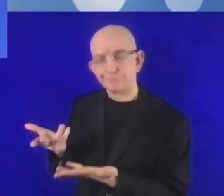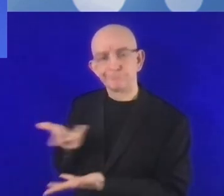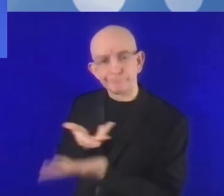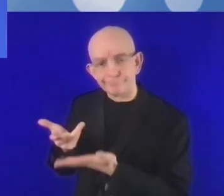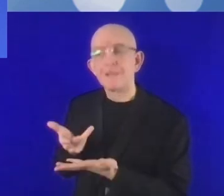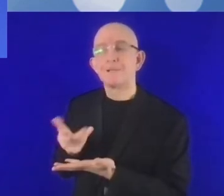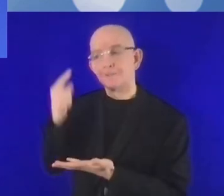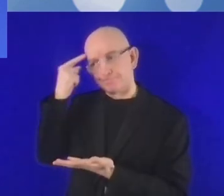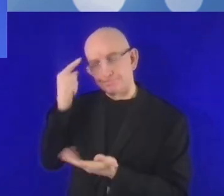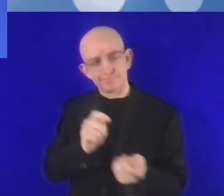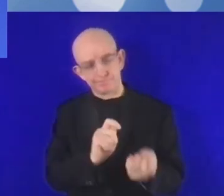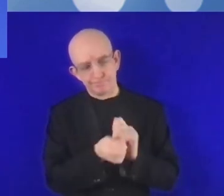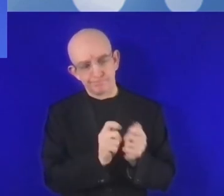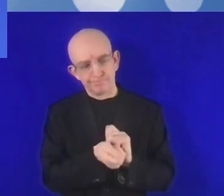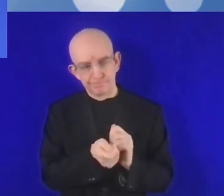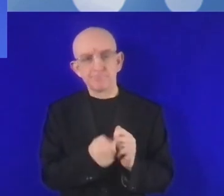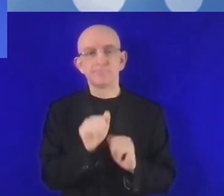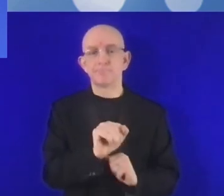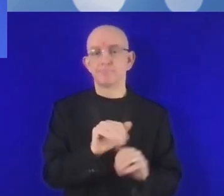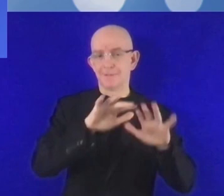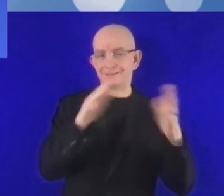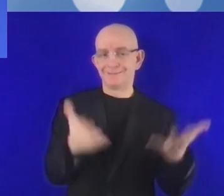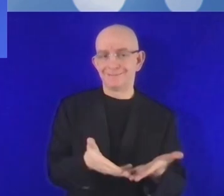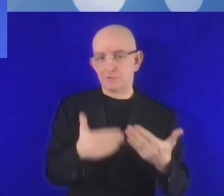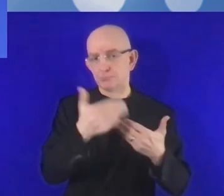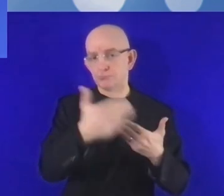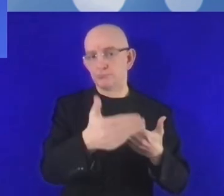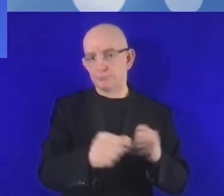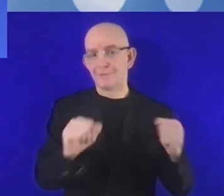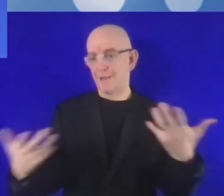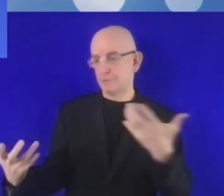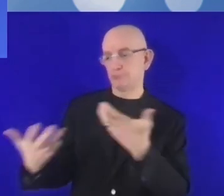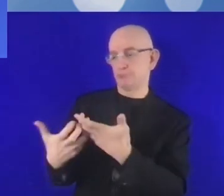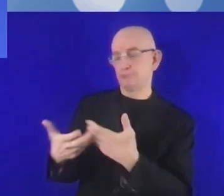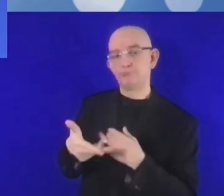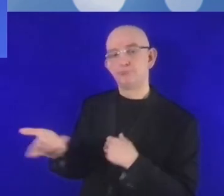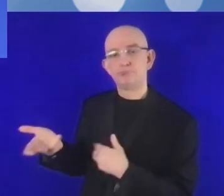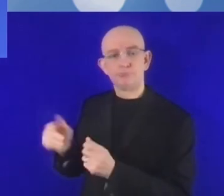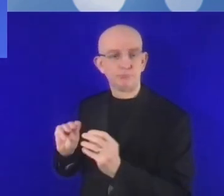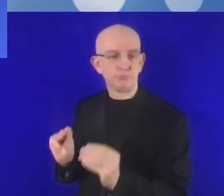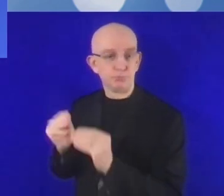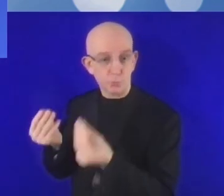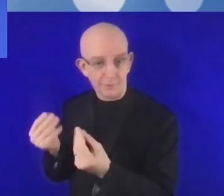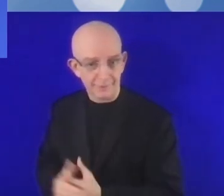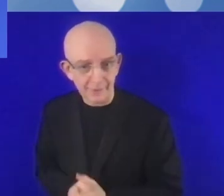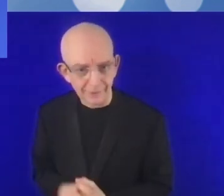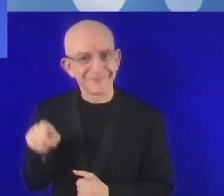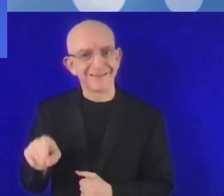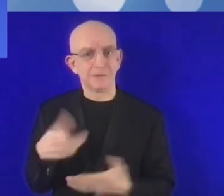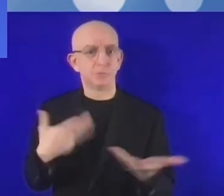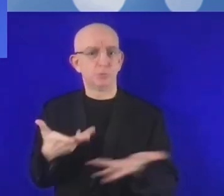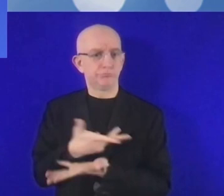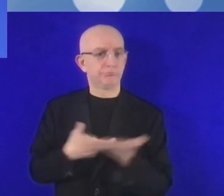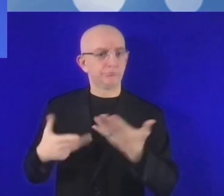of interest. We were not quite sure what the response would be, but the auditorium was full